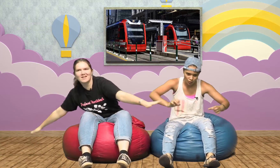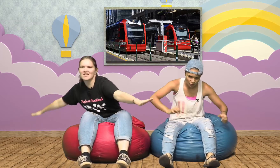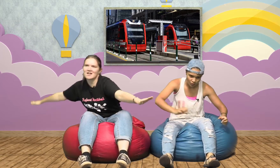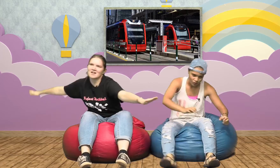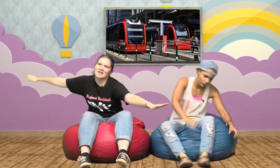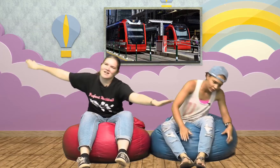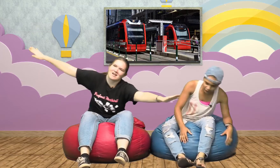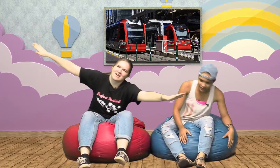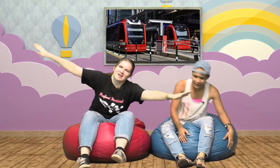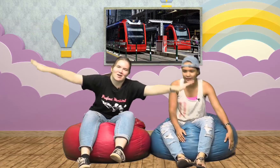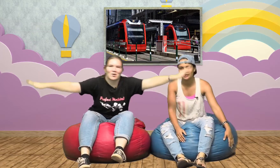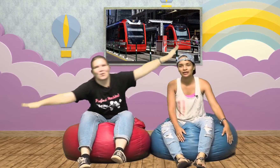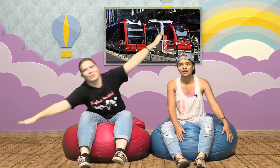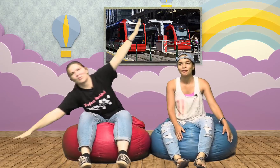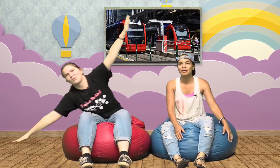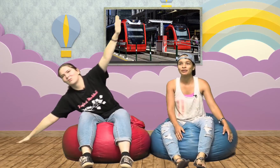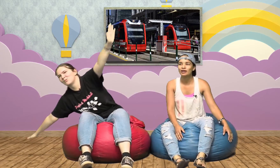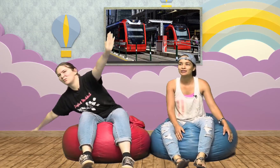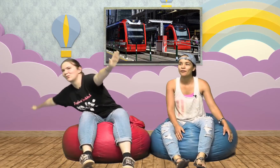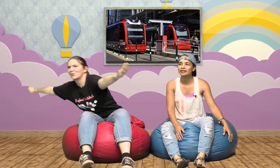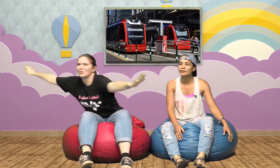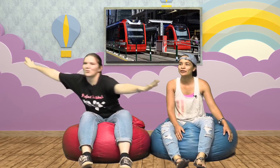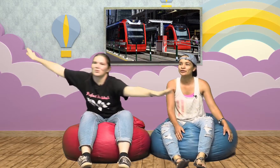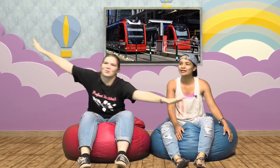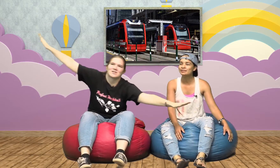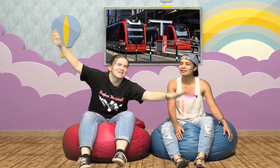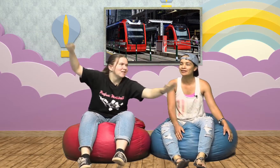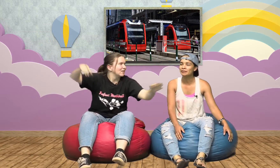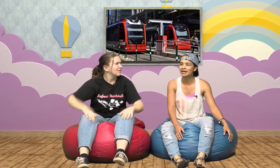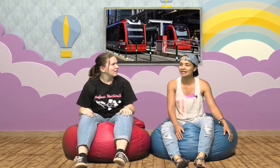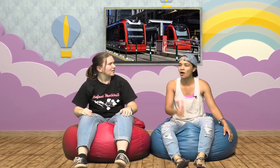go. Okay. But what can we do